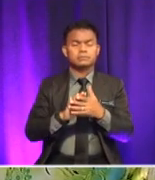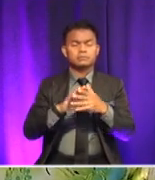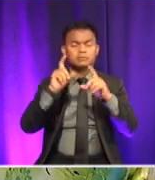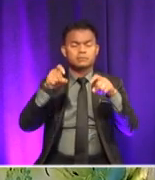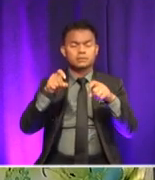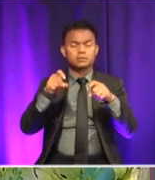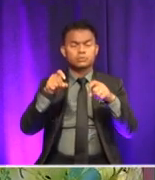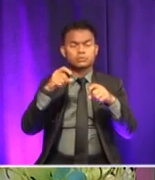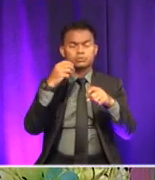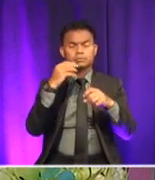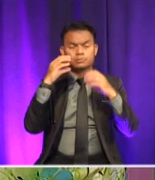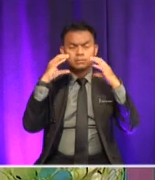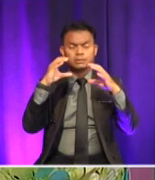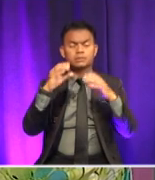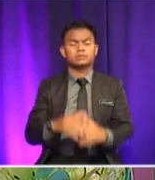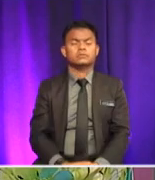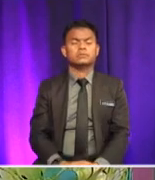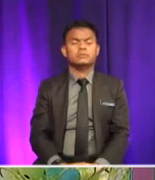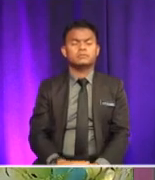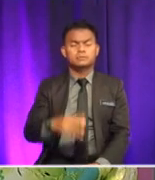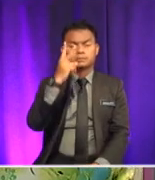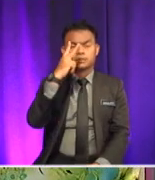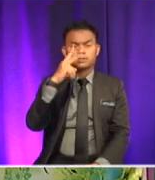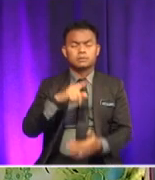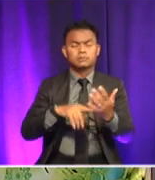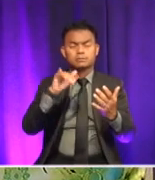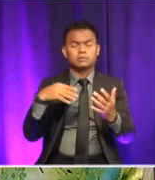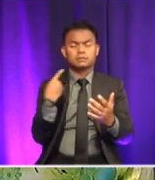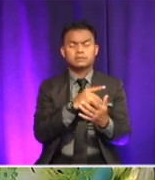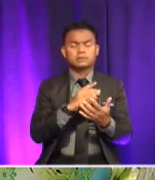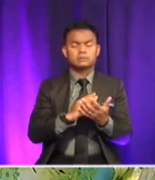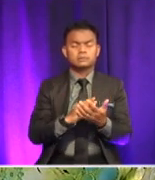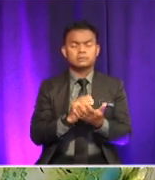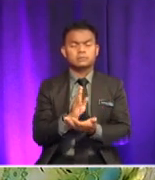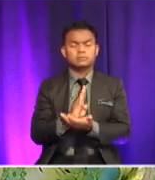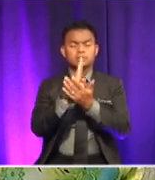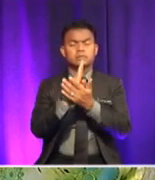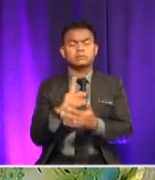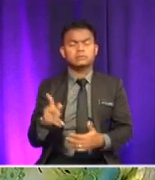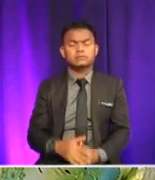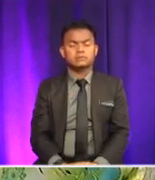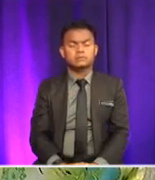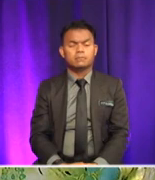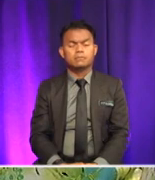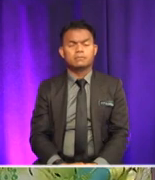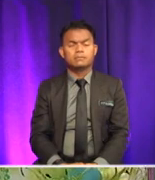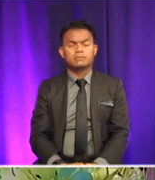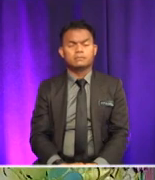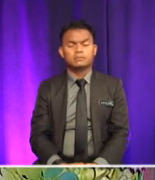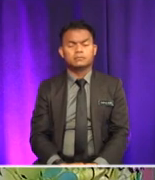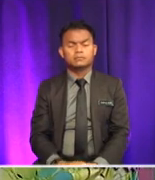Is it a romance? Is somebody trying to woo a girl? Here, specifically, is interrogation. And